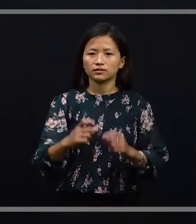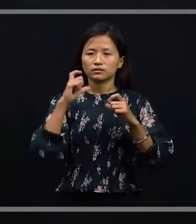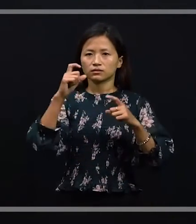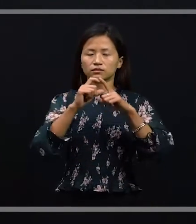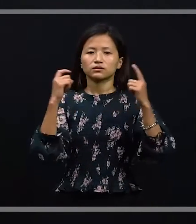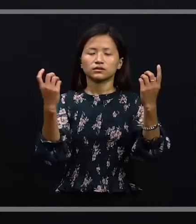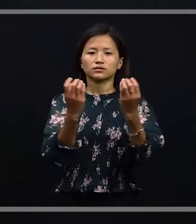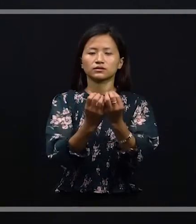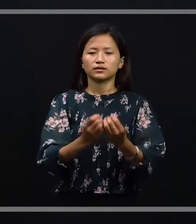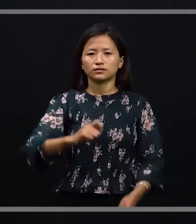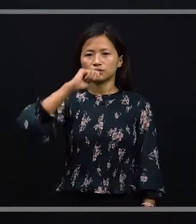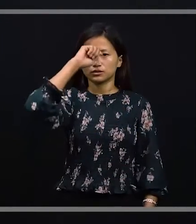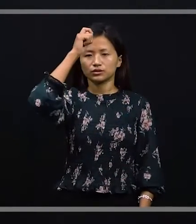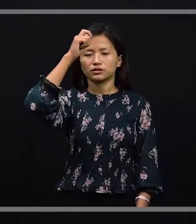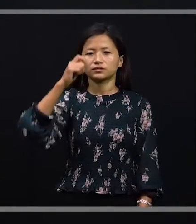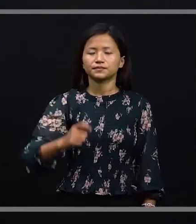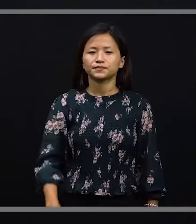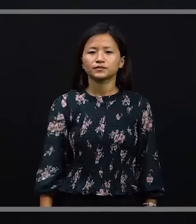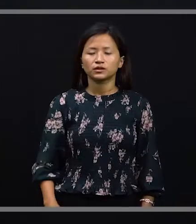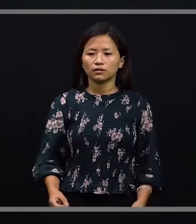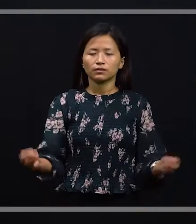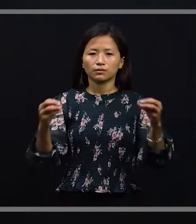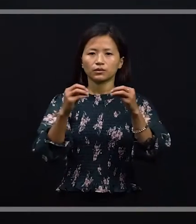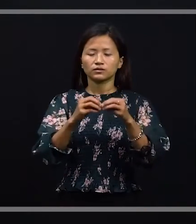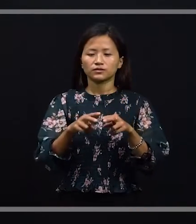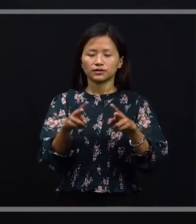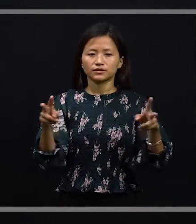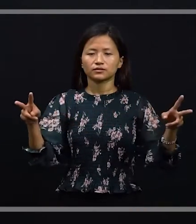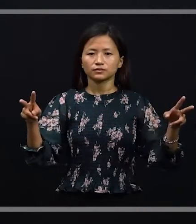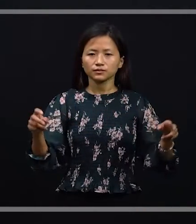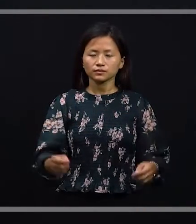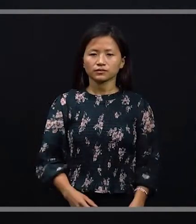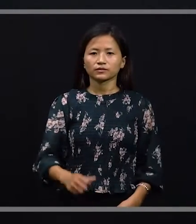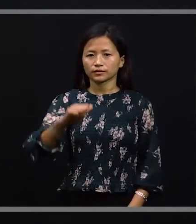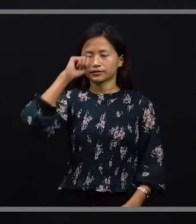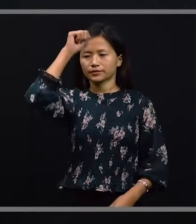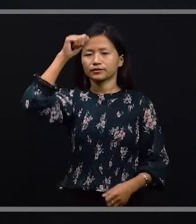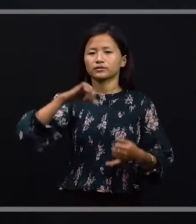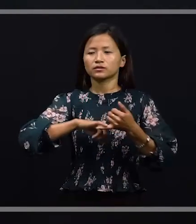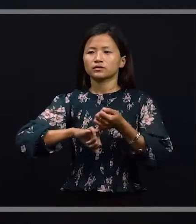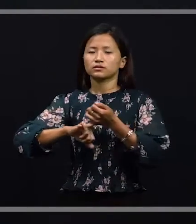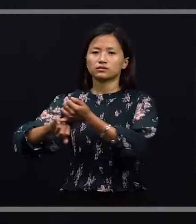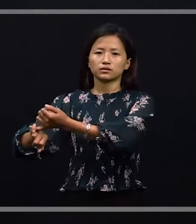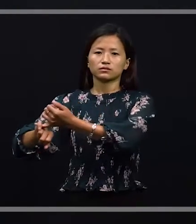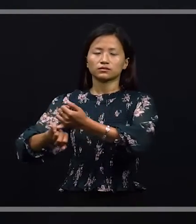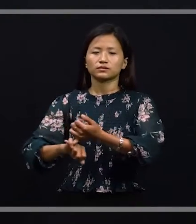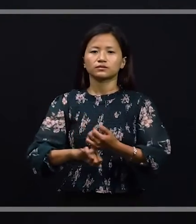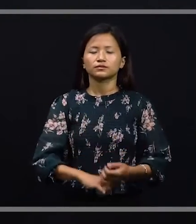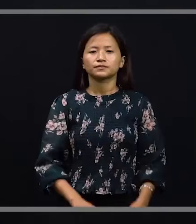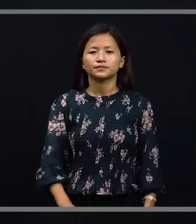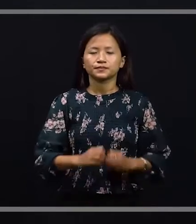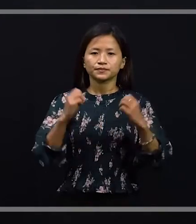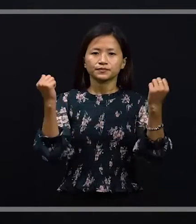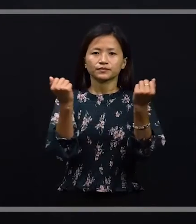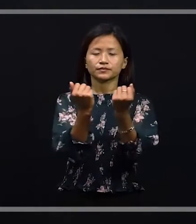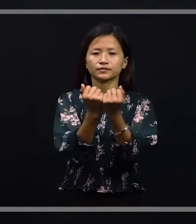female infanticide by giving importance to women and also encouraging women to get education. All right,